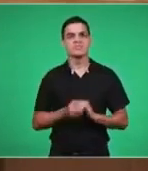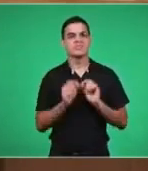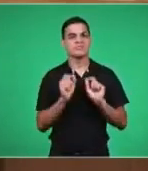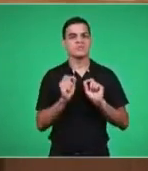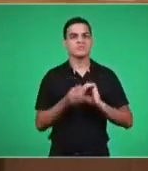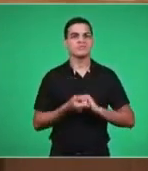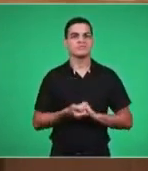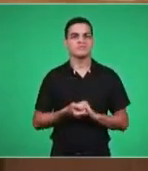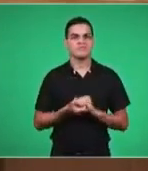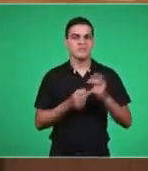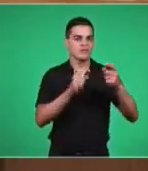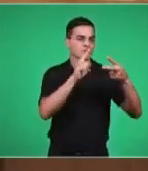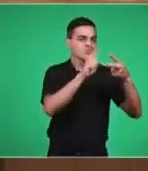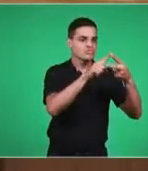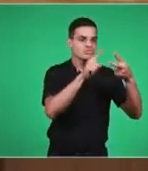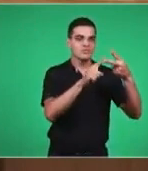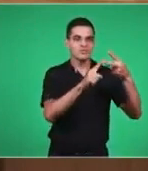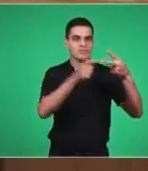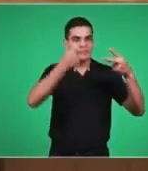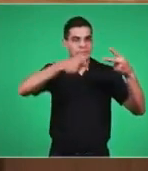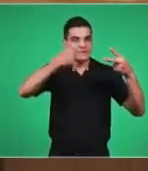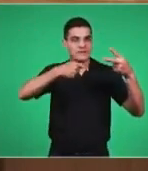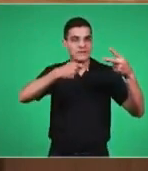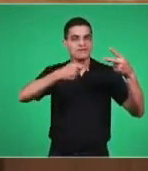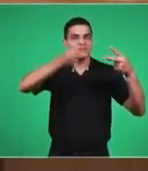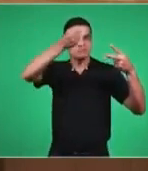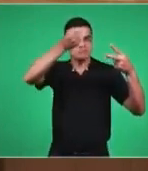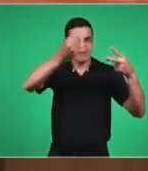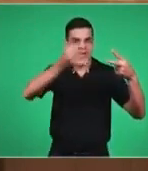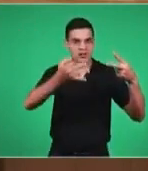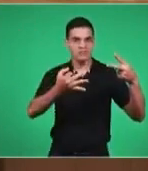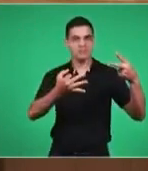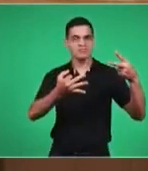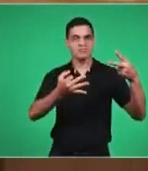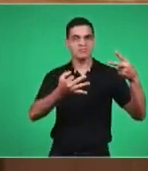Thursday, he showed two aspects.